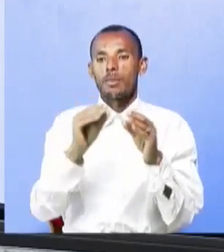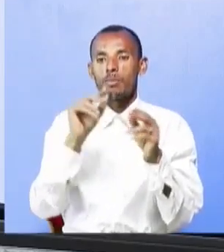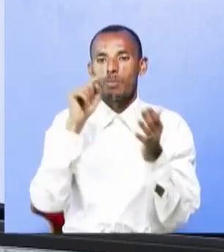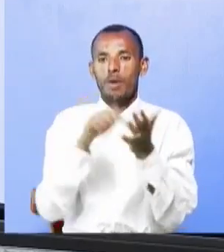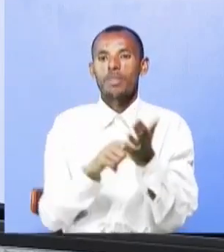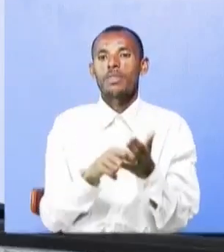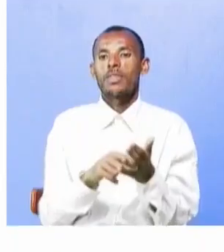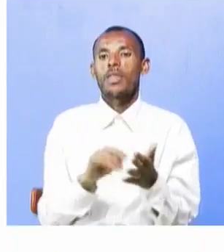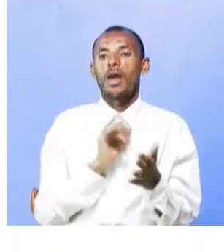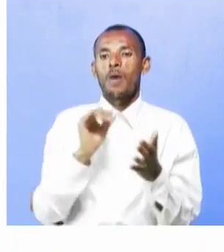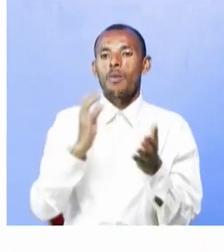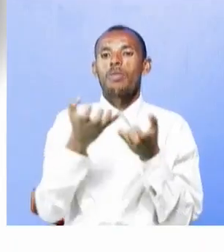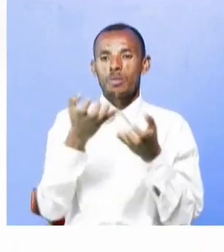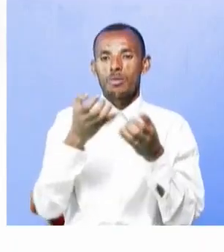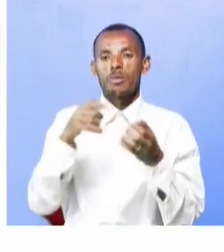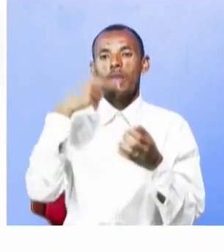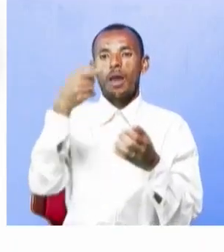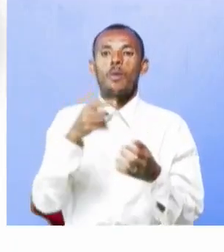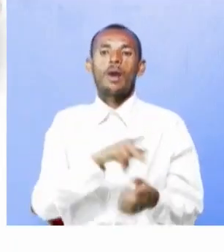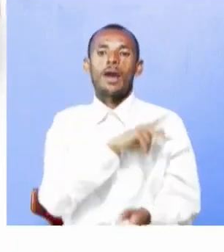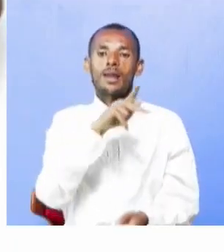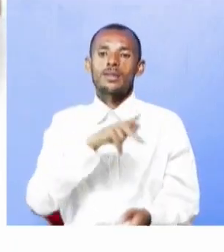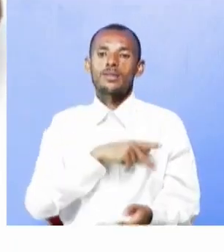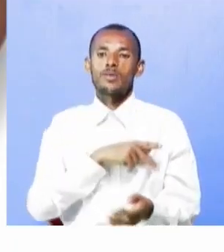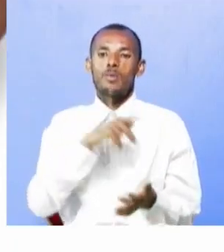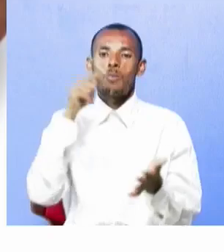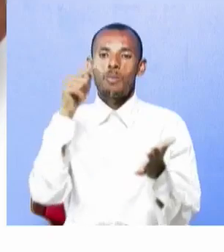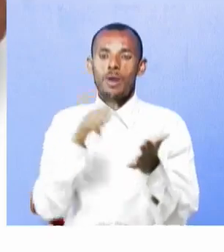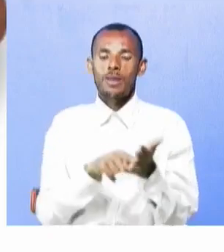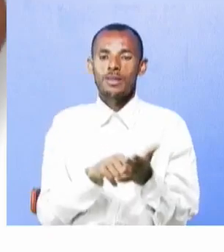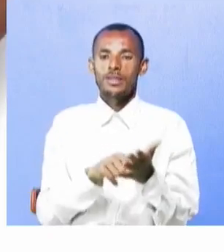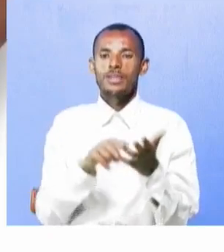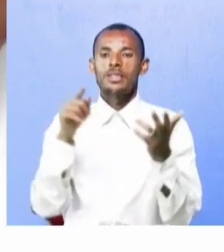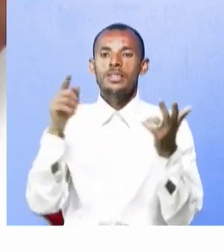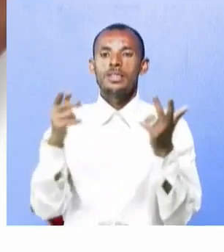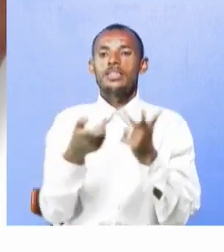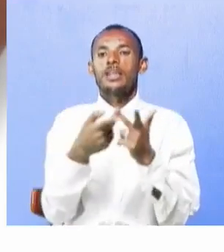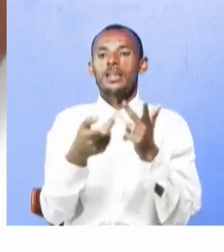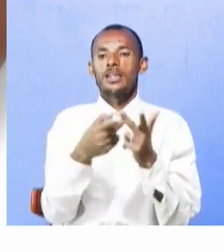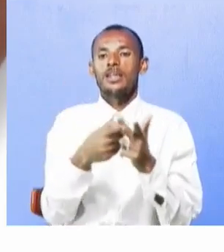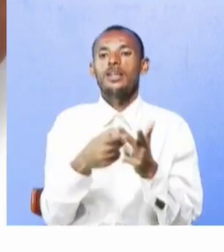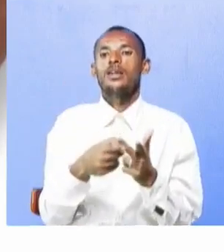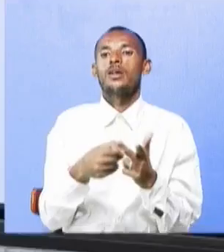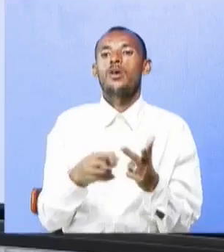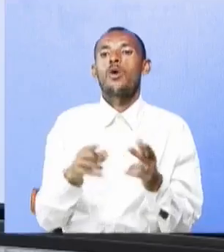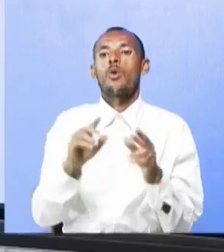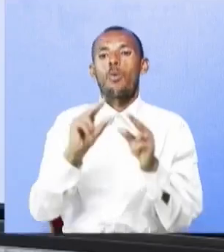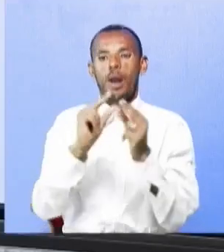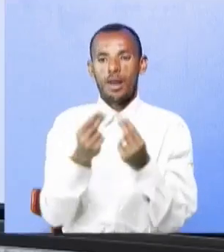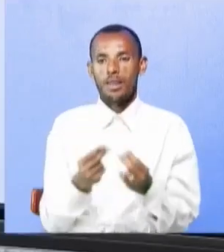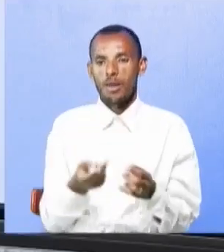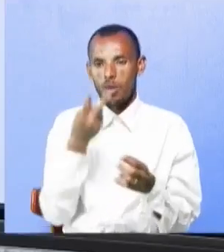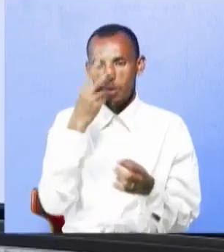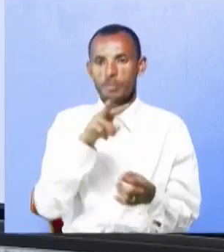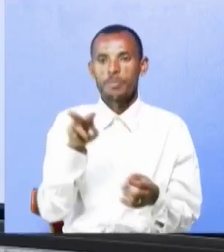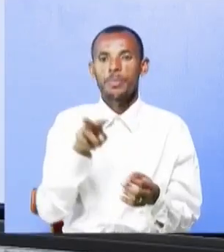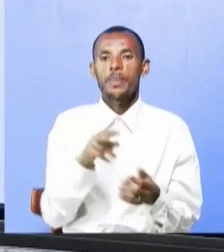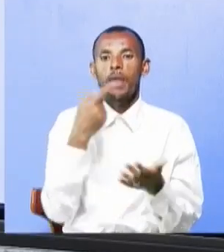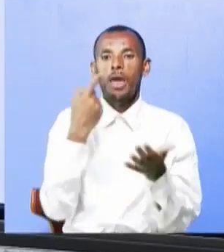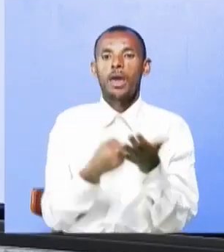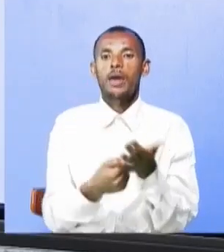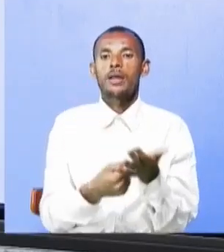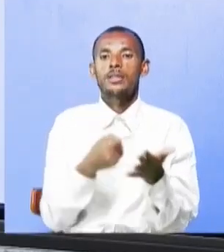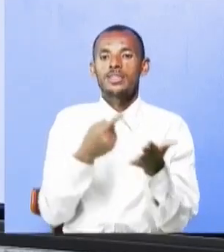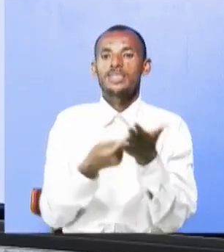want to tell you the characteristics of the point in the third quadrant. Look, here,